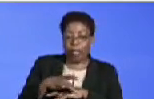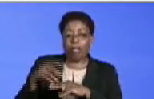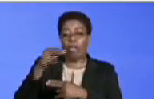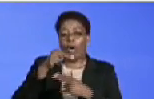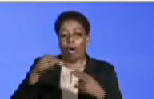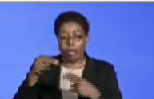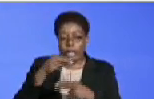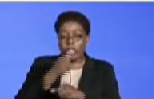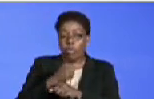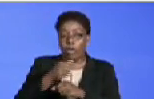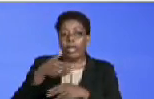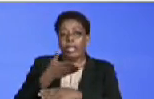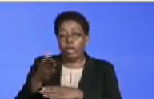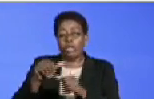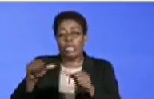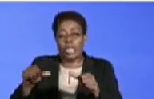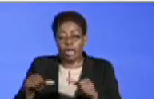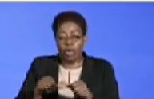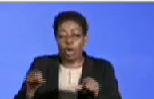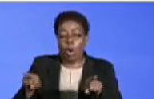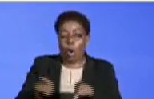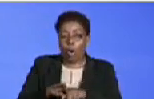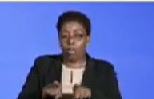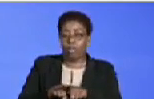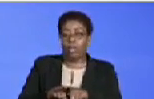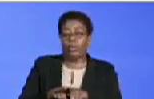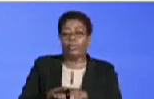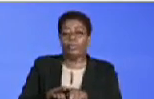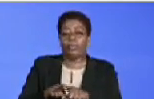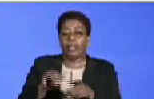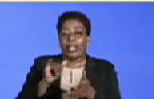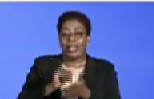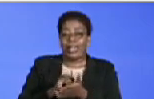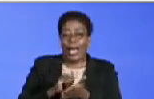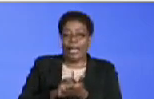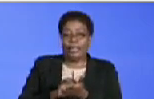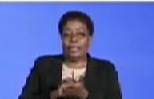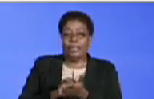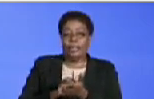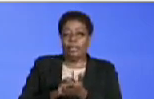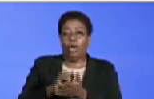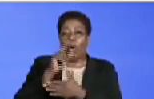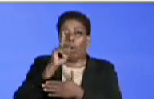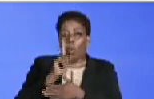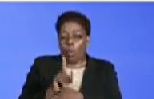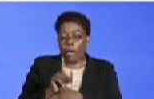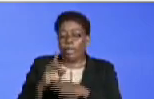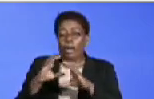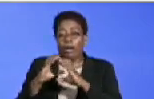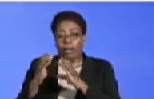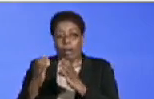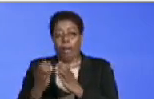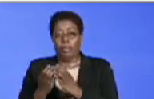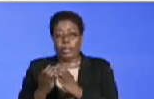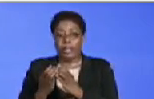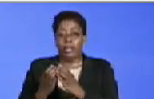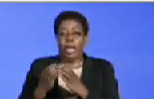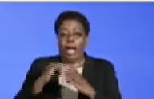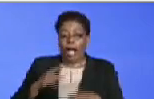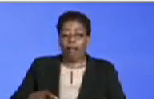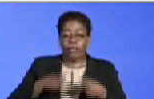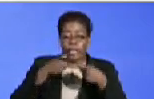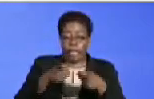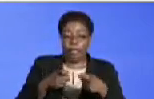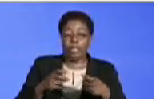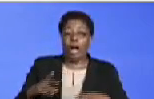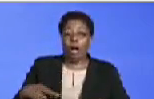hurricanes. We are also advised that at least one such company has submitted a